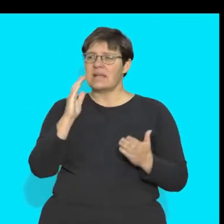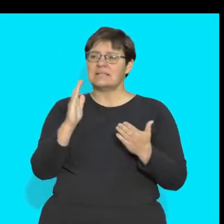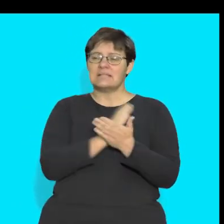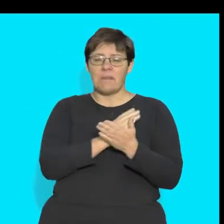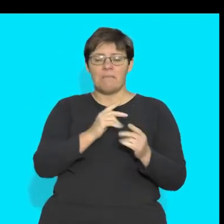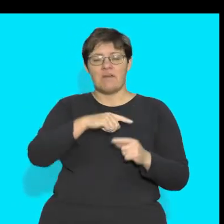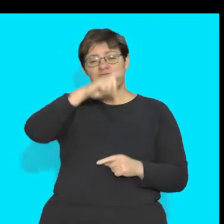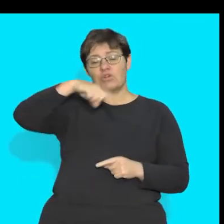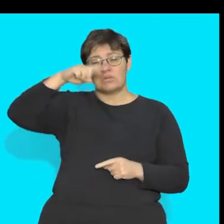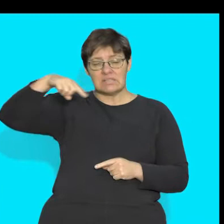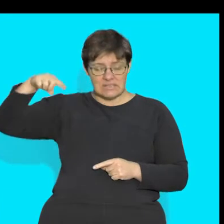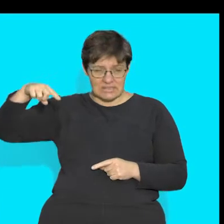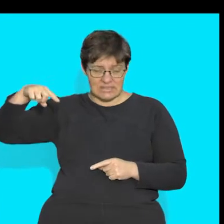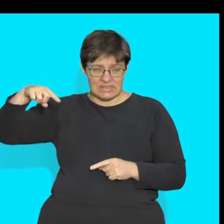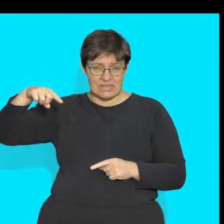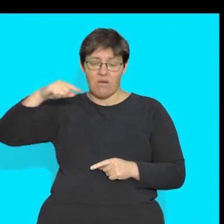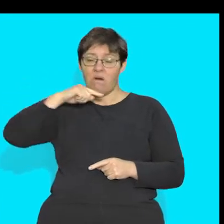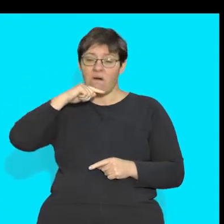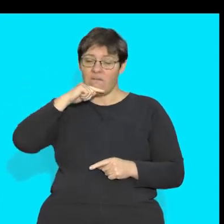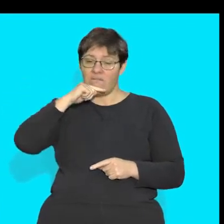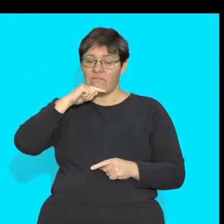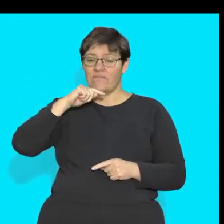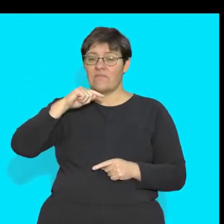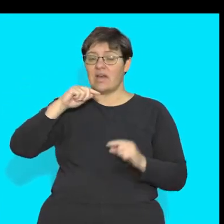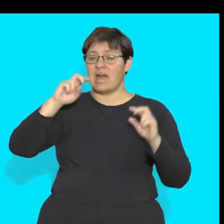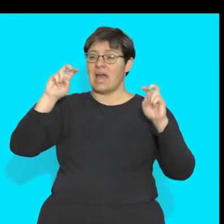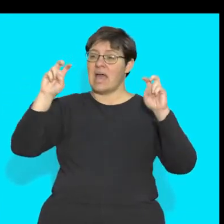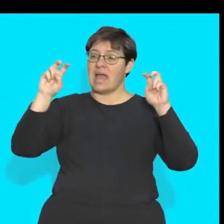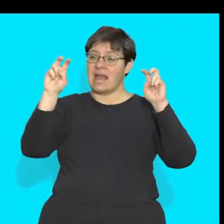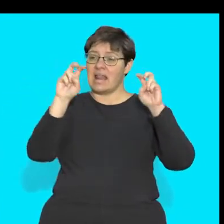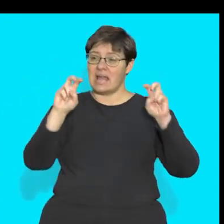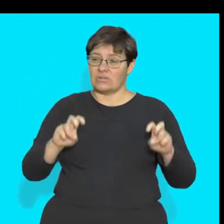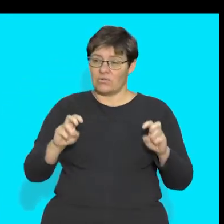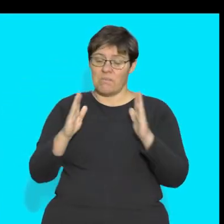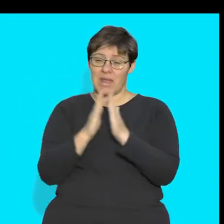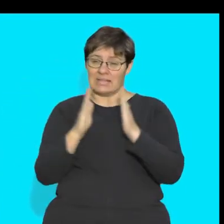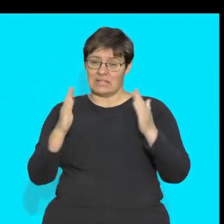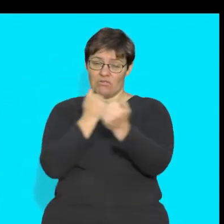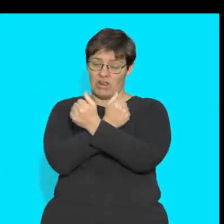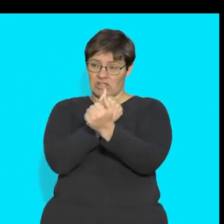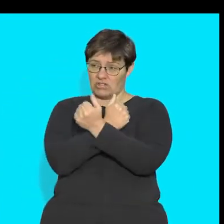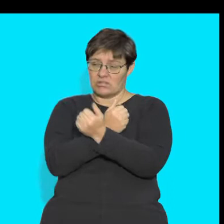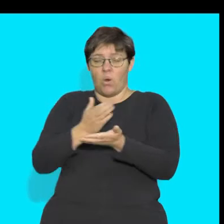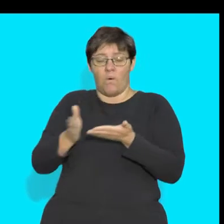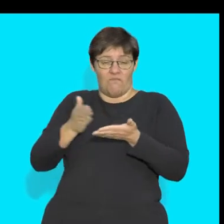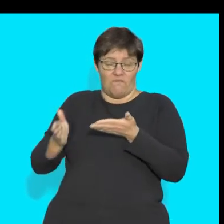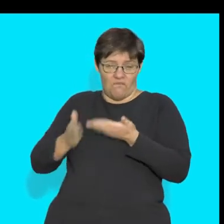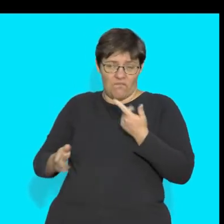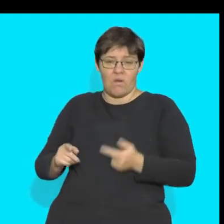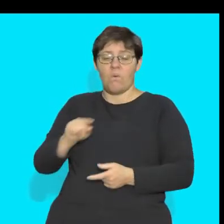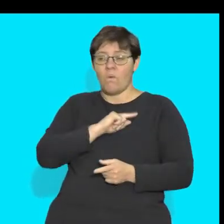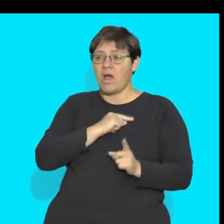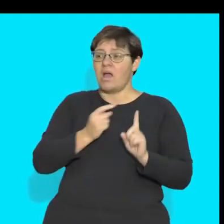are emitted, okay, due to an atom's electrons making a transition from